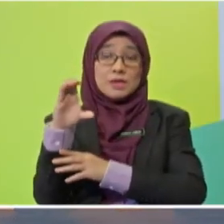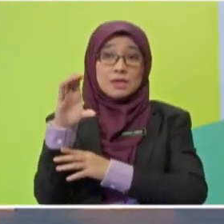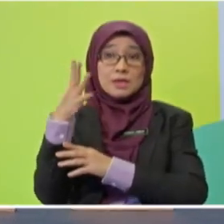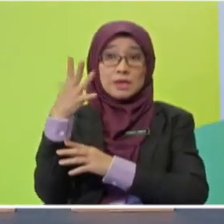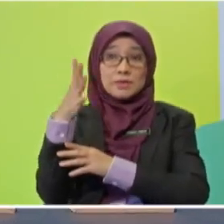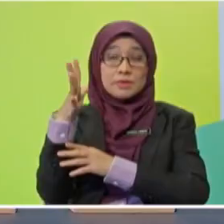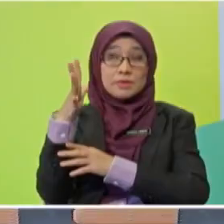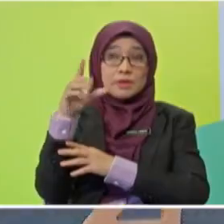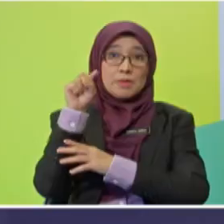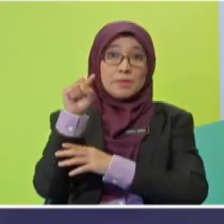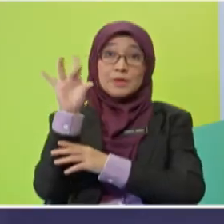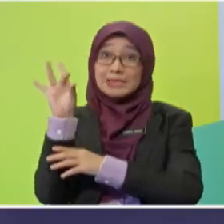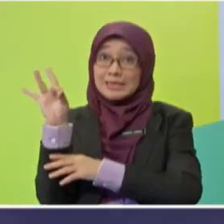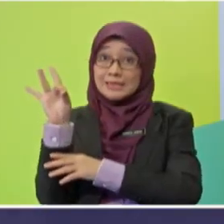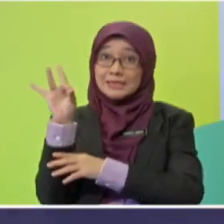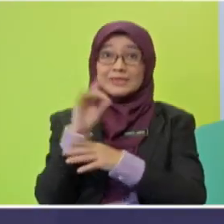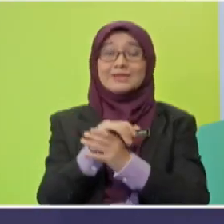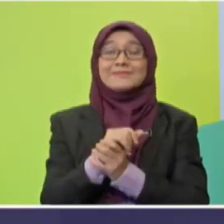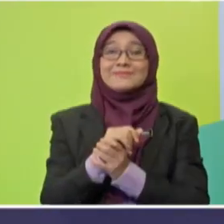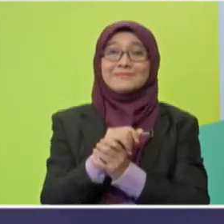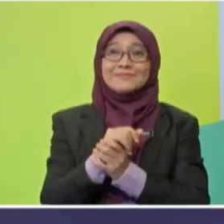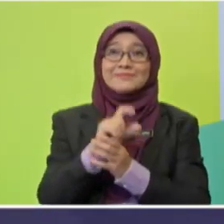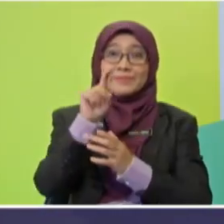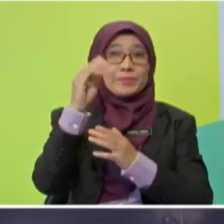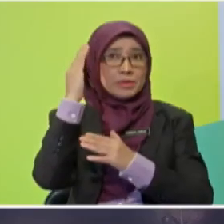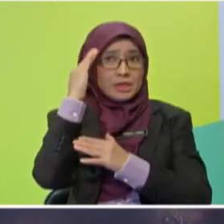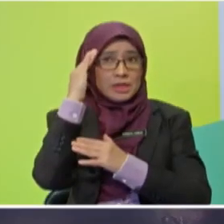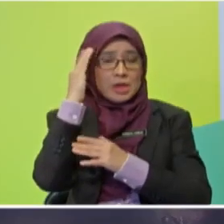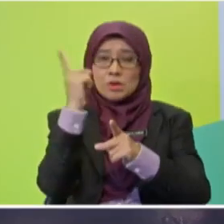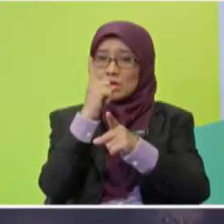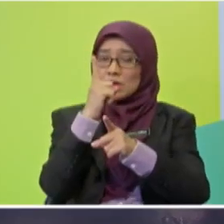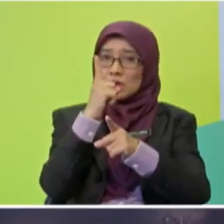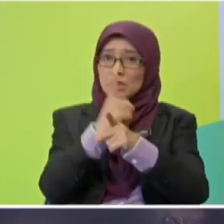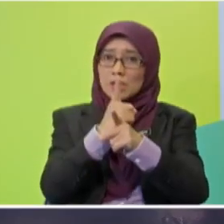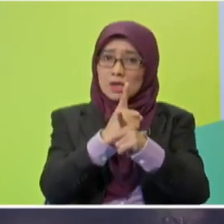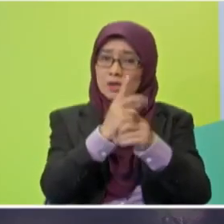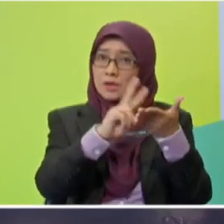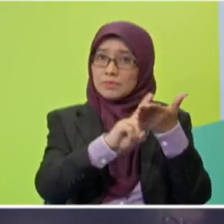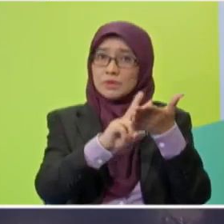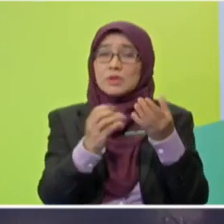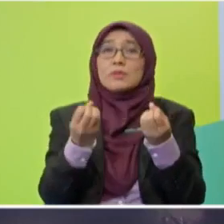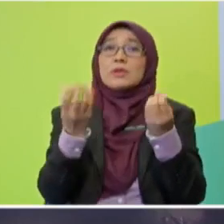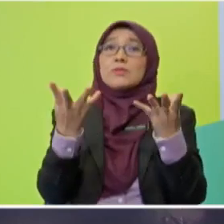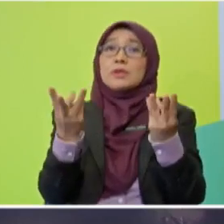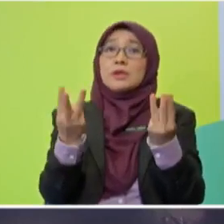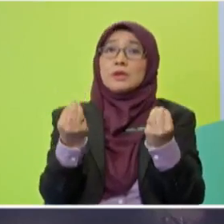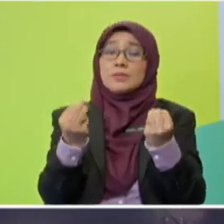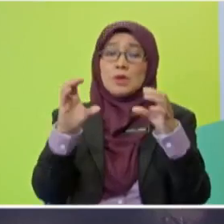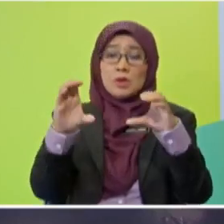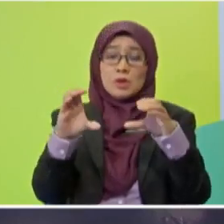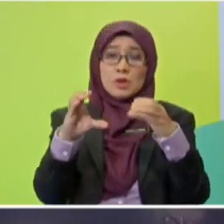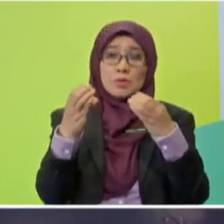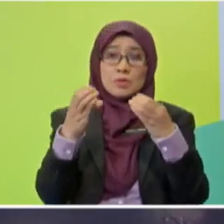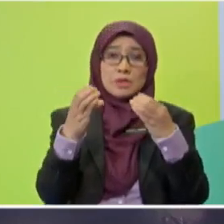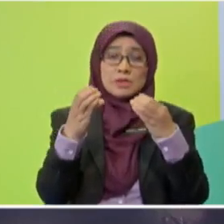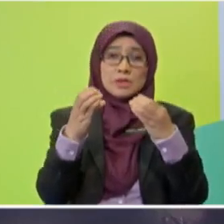215.8. Okay. Yes. Do you know the right amount to mix it, or how to make it equal? I'm just going to try and